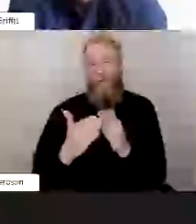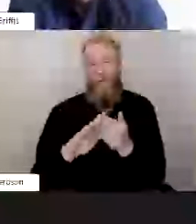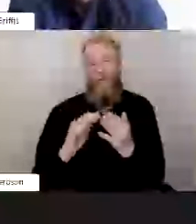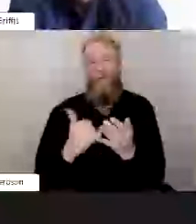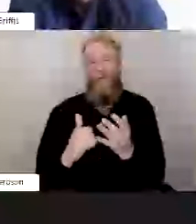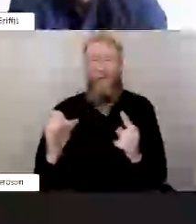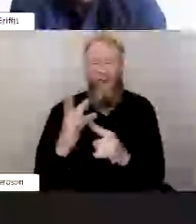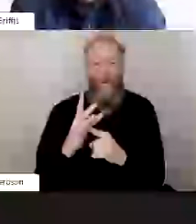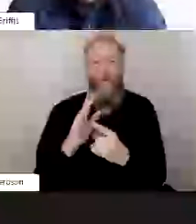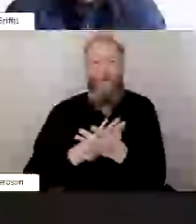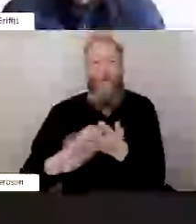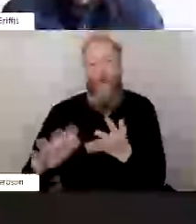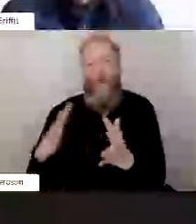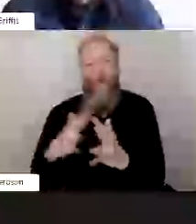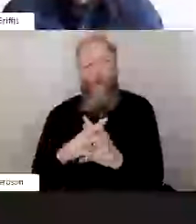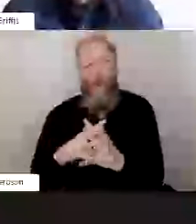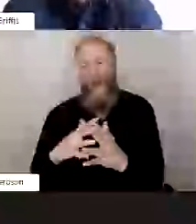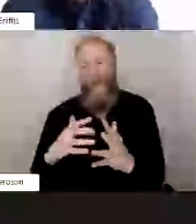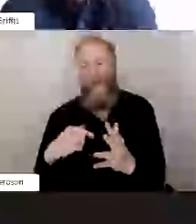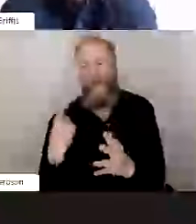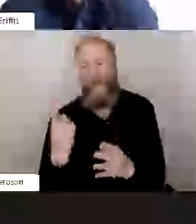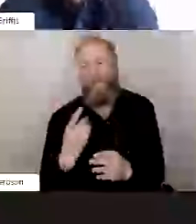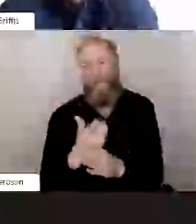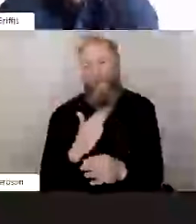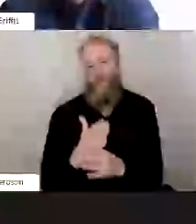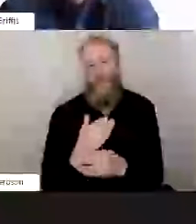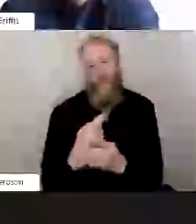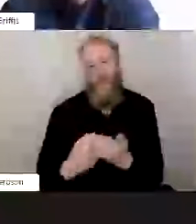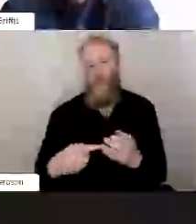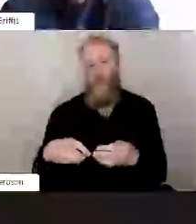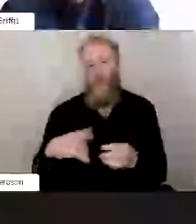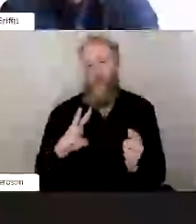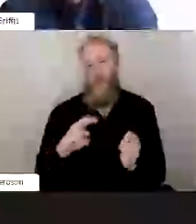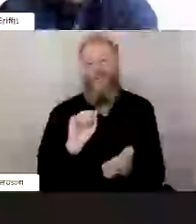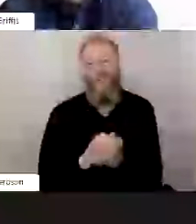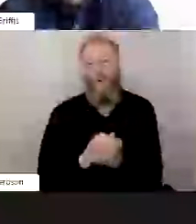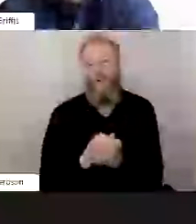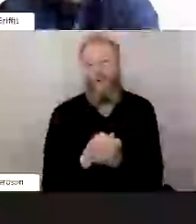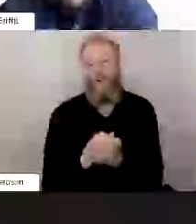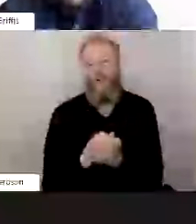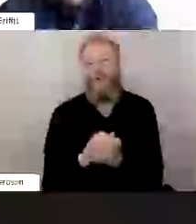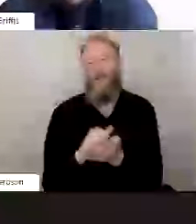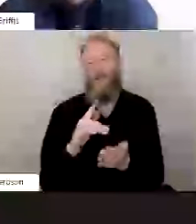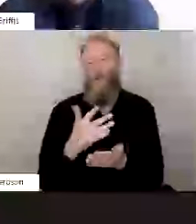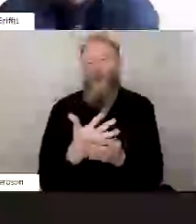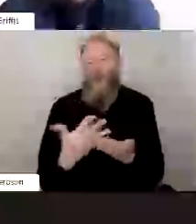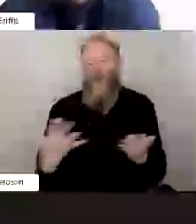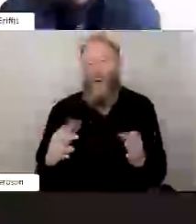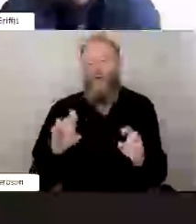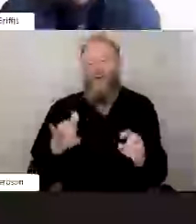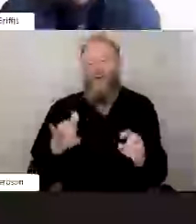has to be the way we approach things. It's the only way to do it appropriately for any Australian with disability, we would say, but certainly for